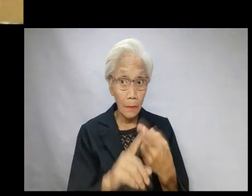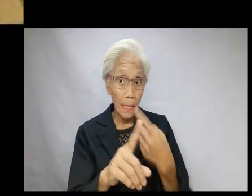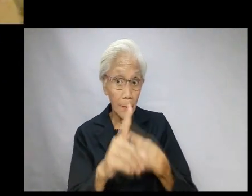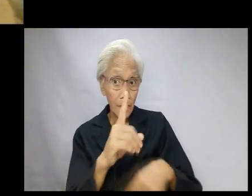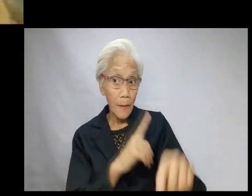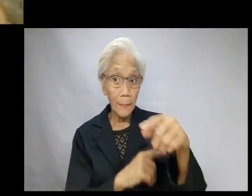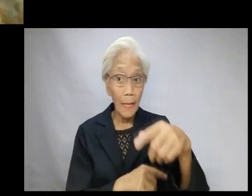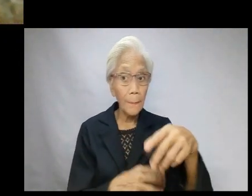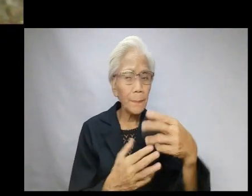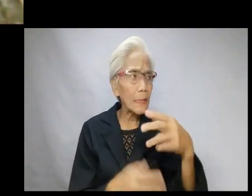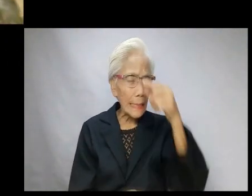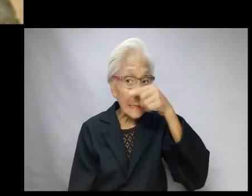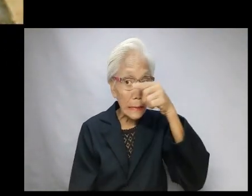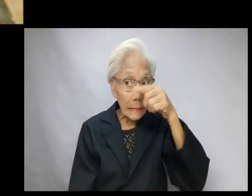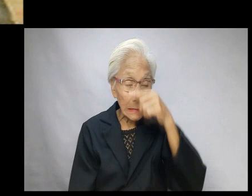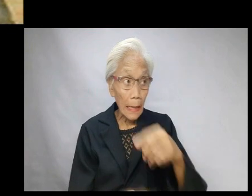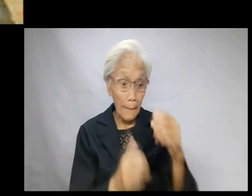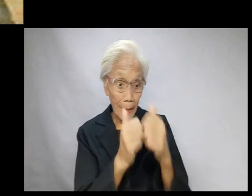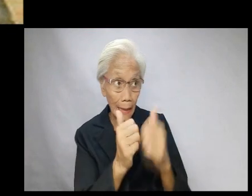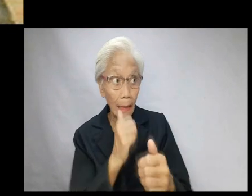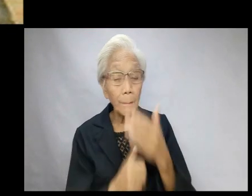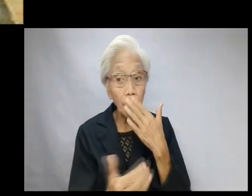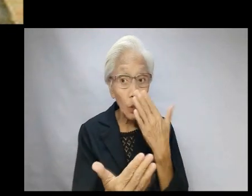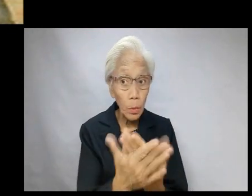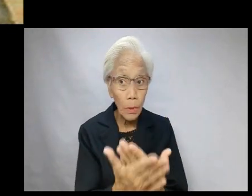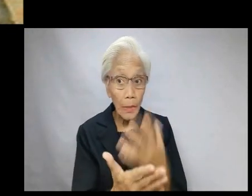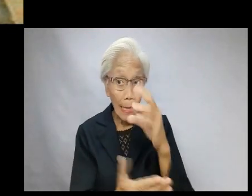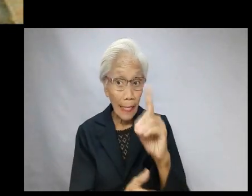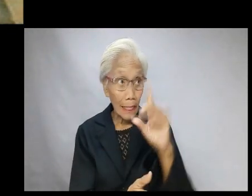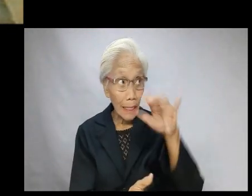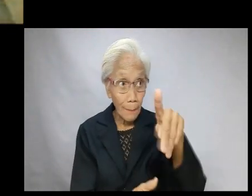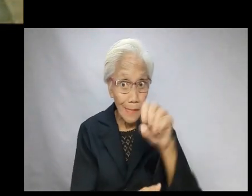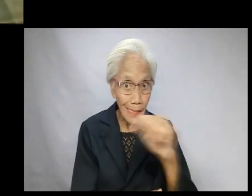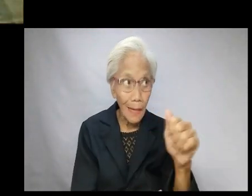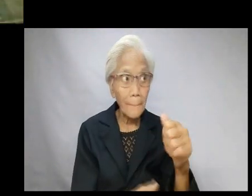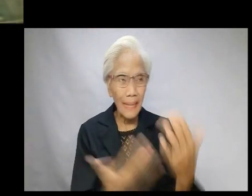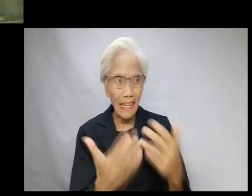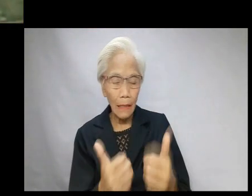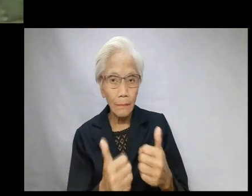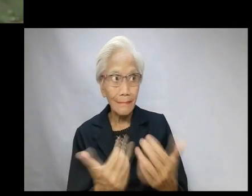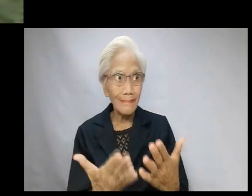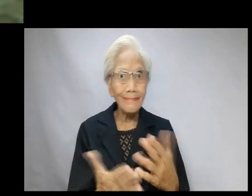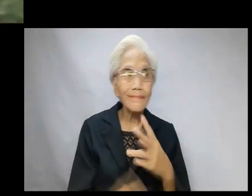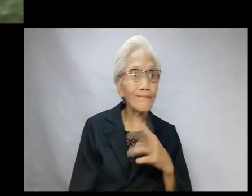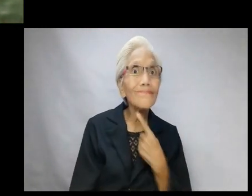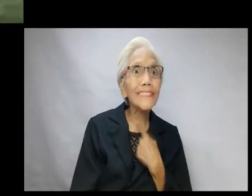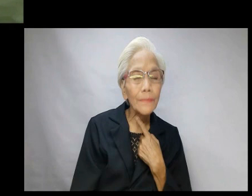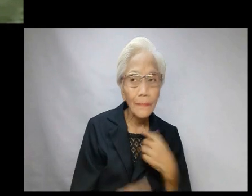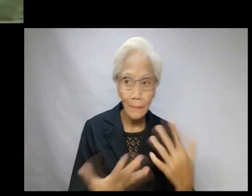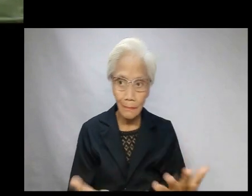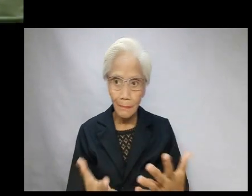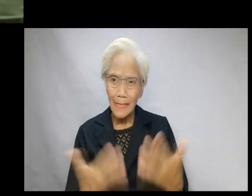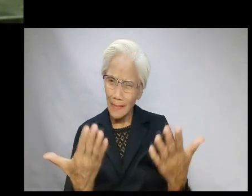It comes from the Greek prefix eu, meaning good, and the word dipsa, meaning thirst. Literally, it is